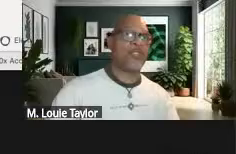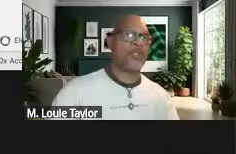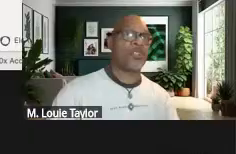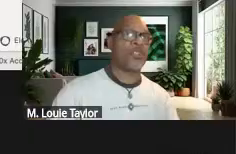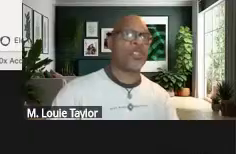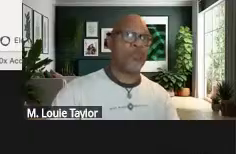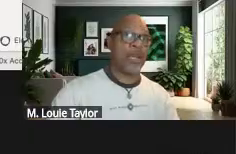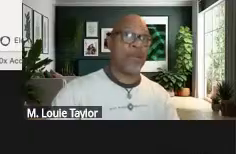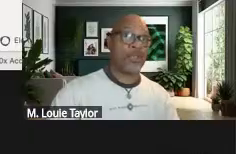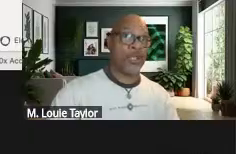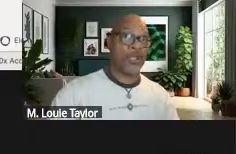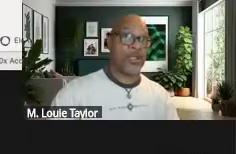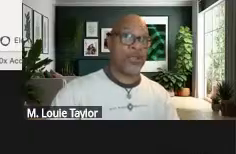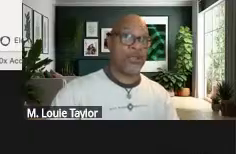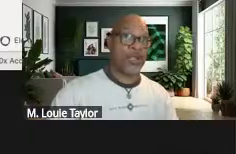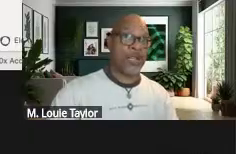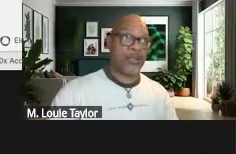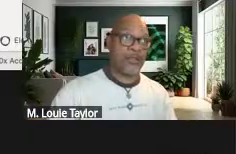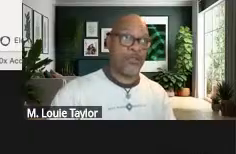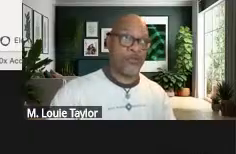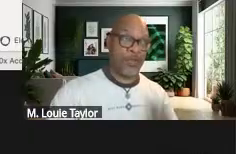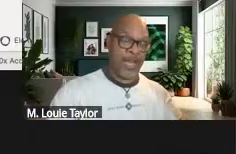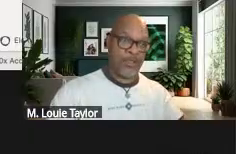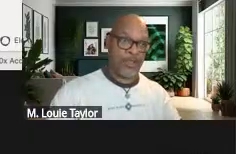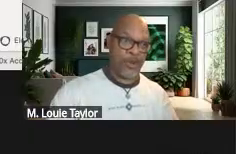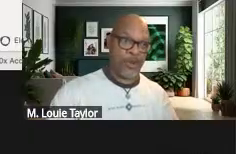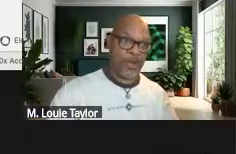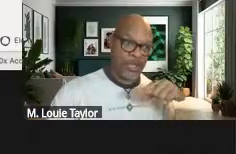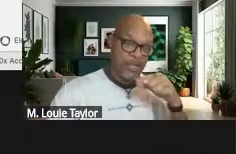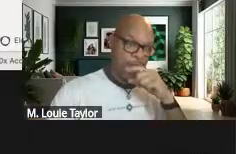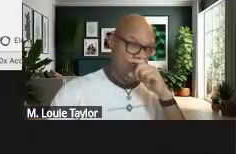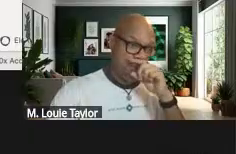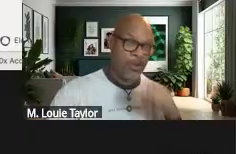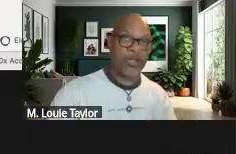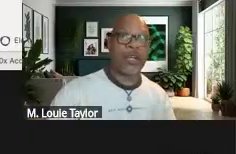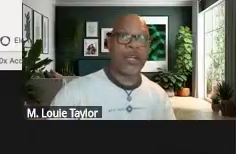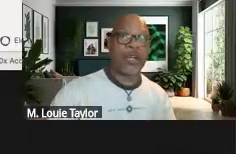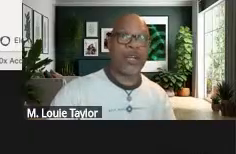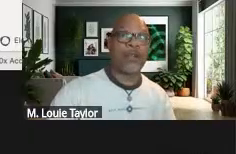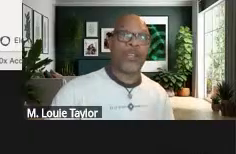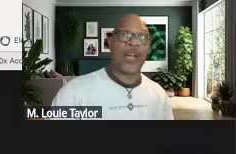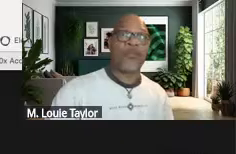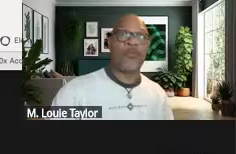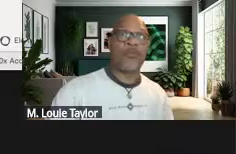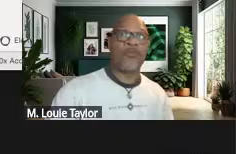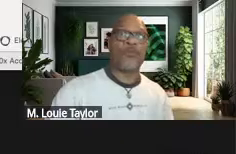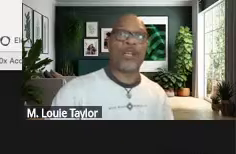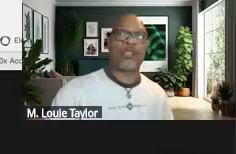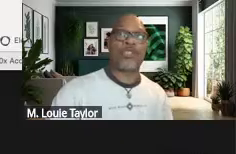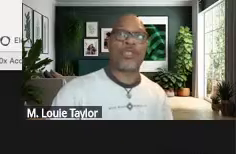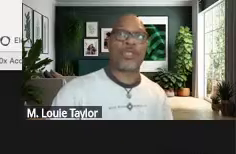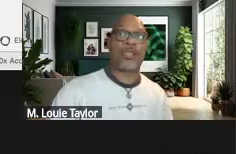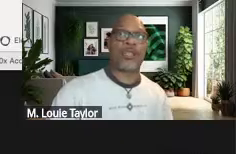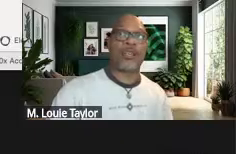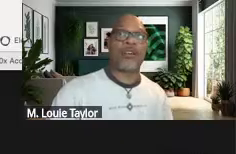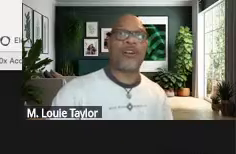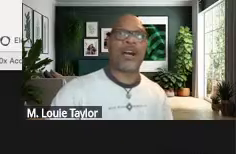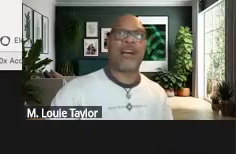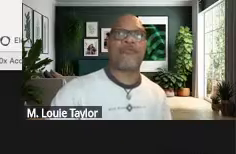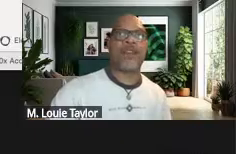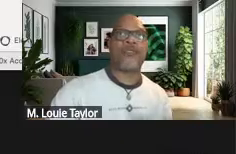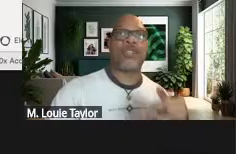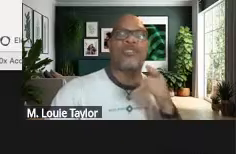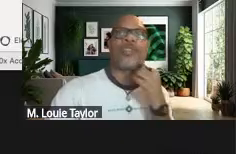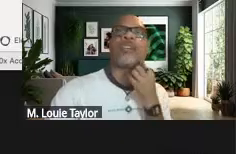And so it should be able to like hopefully answer the questions from that point in time. Now, what